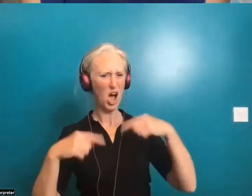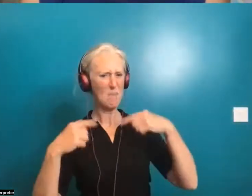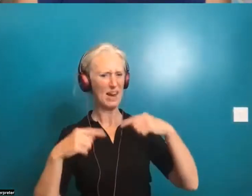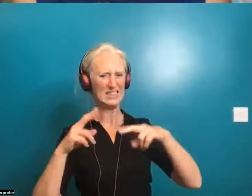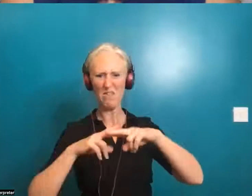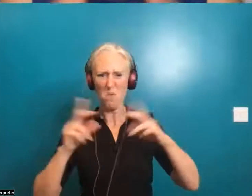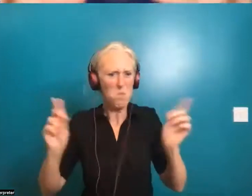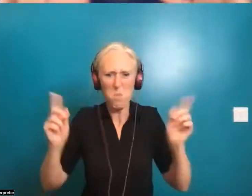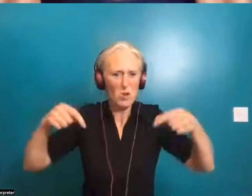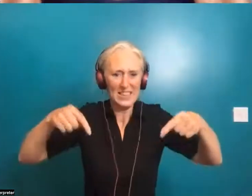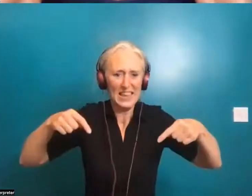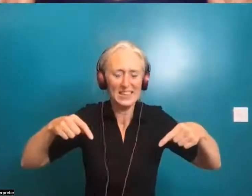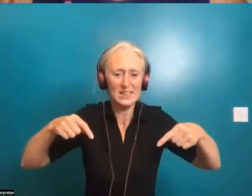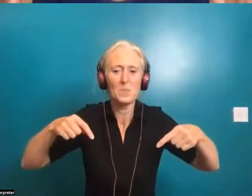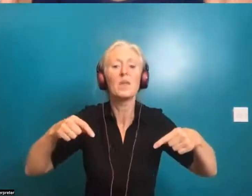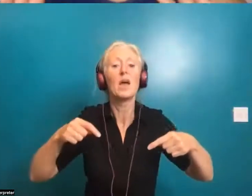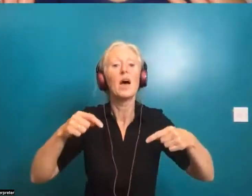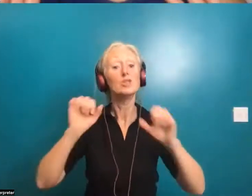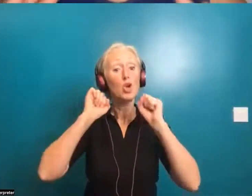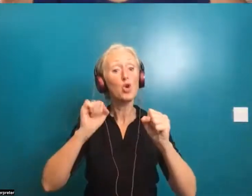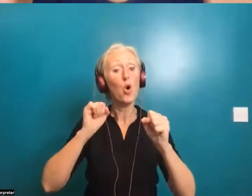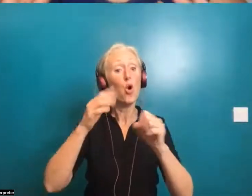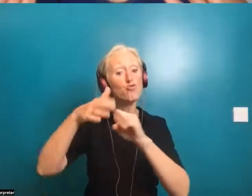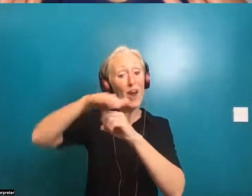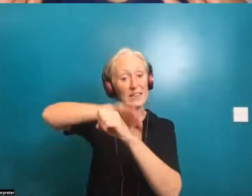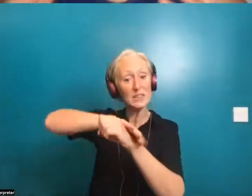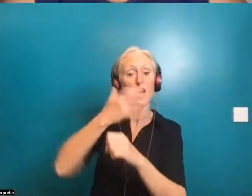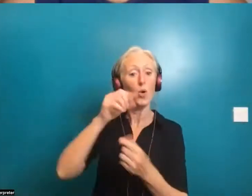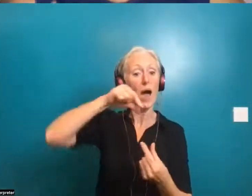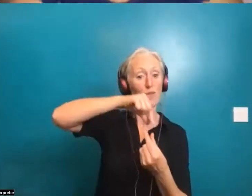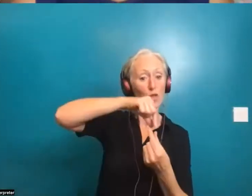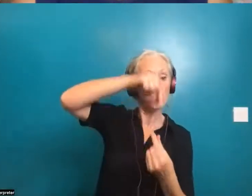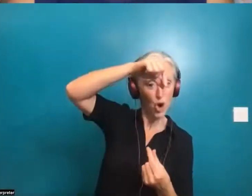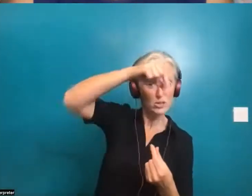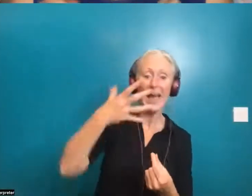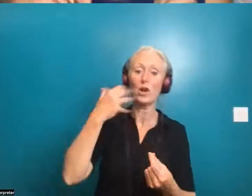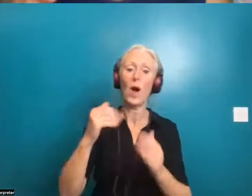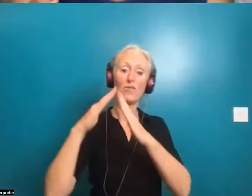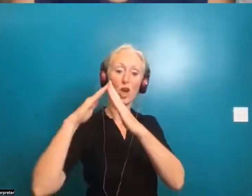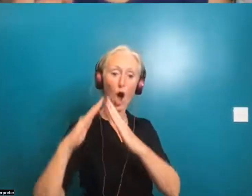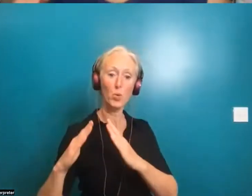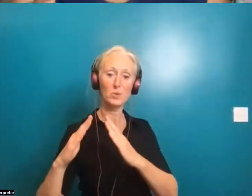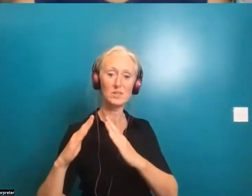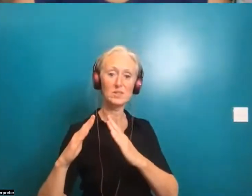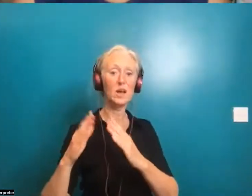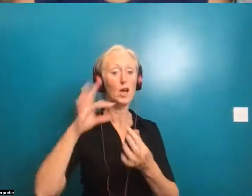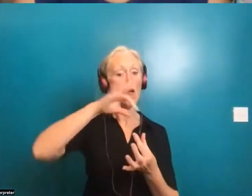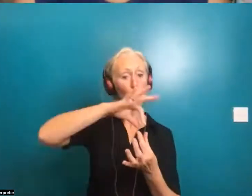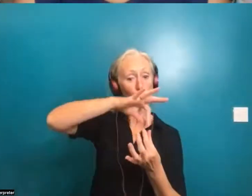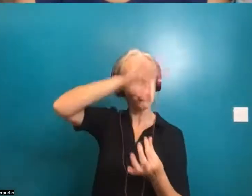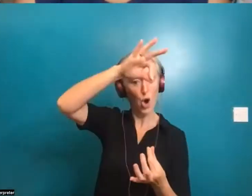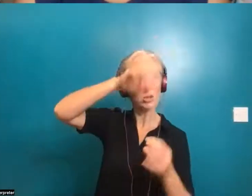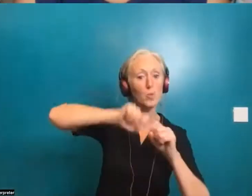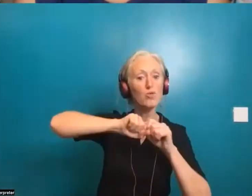is at the back of your retina, you have your rods and your cones, right? So your rods release something